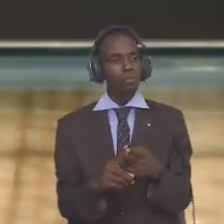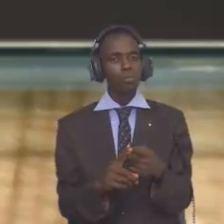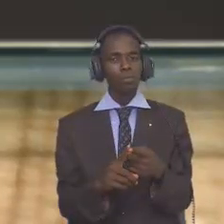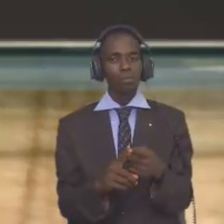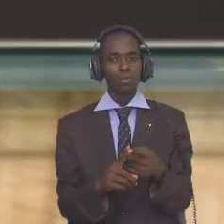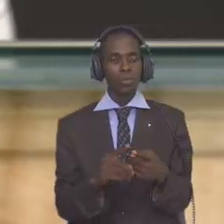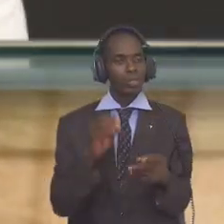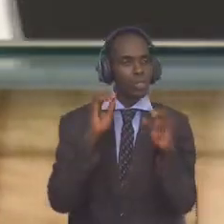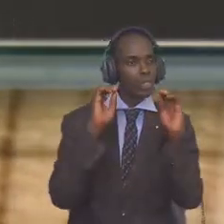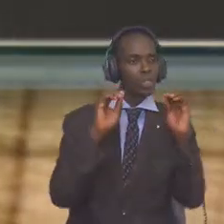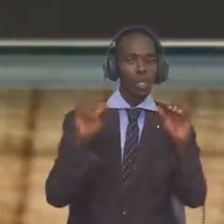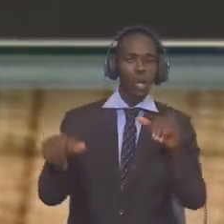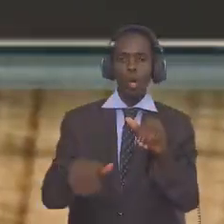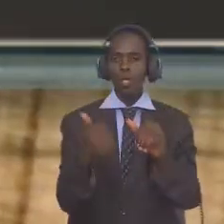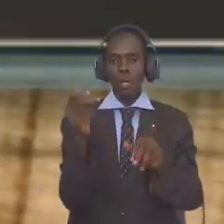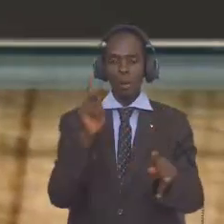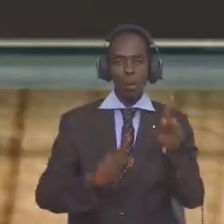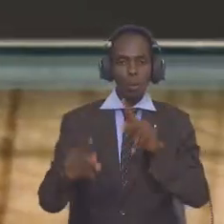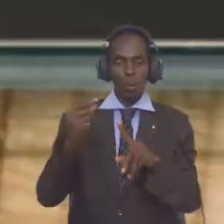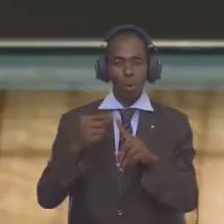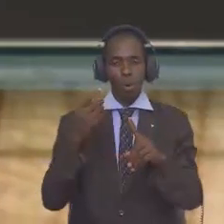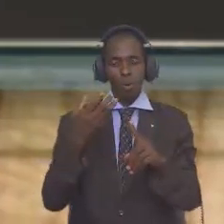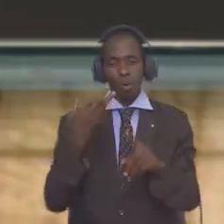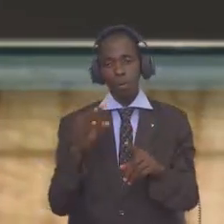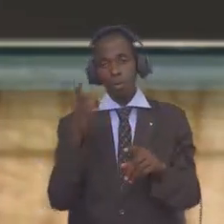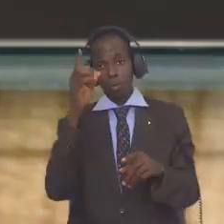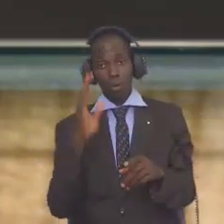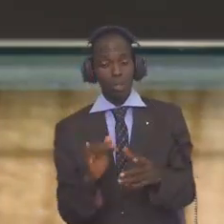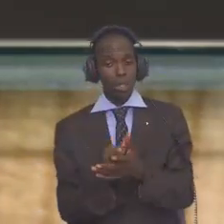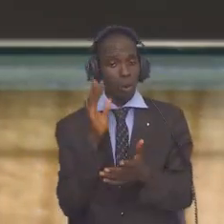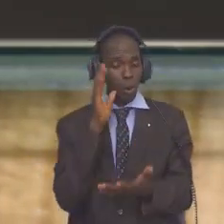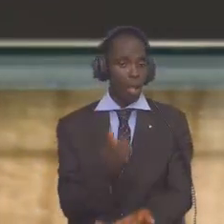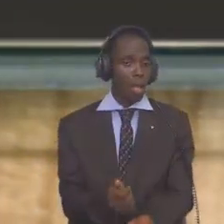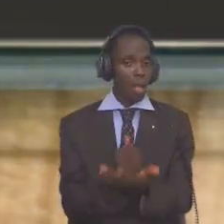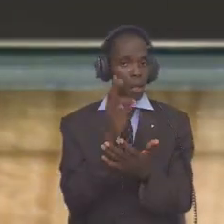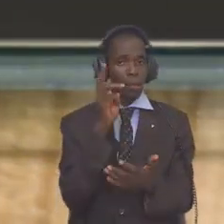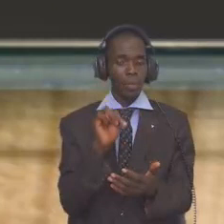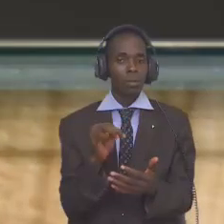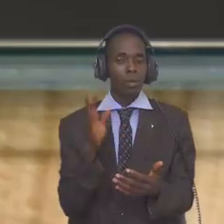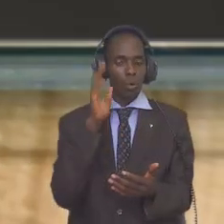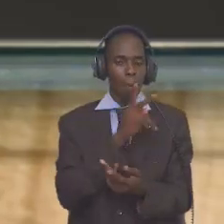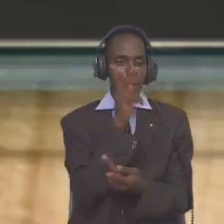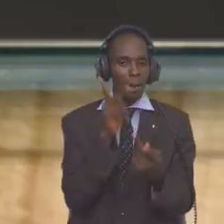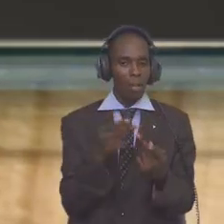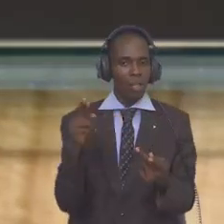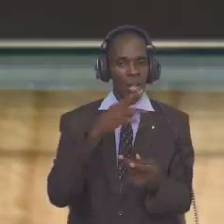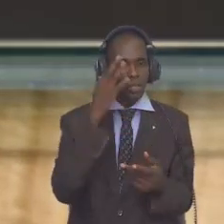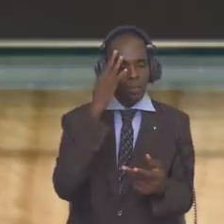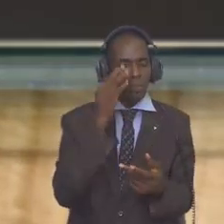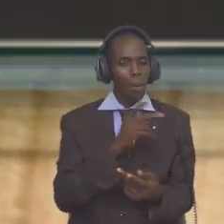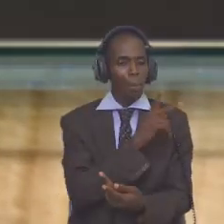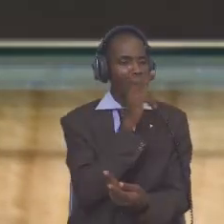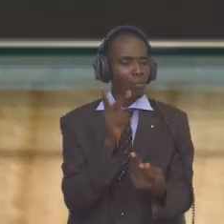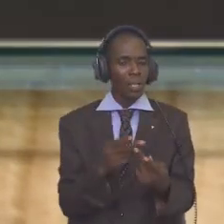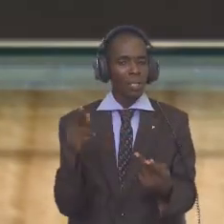person, to teach them the word of God, that will perfect their knowledge, that will perfect their decision, that will perfect their